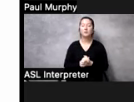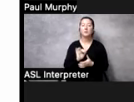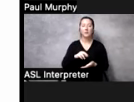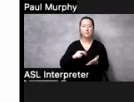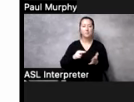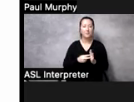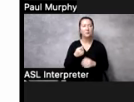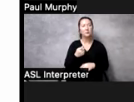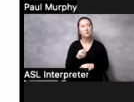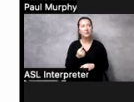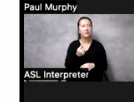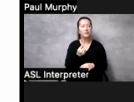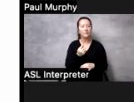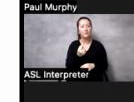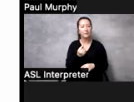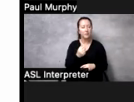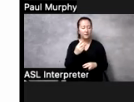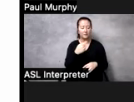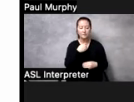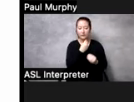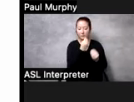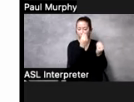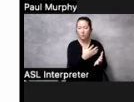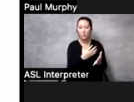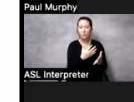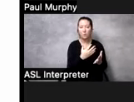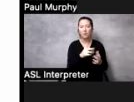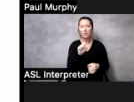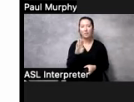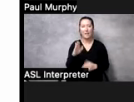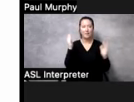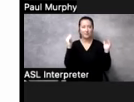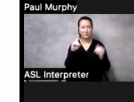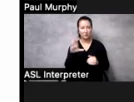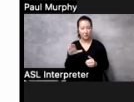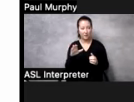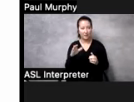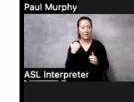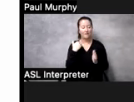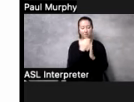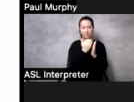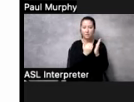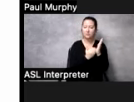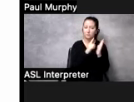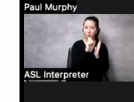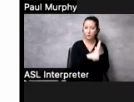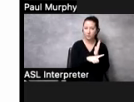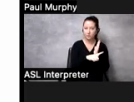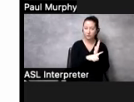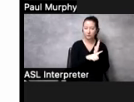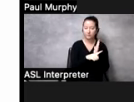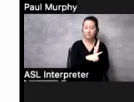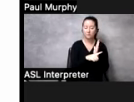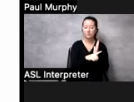what you think of as a lab expectations document with a list of questions that the